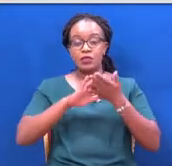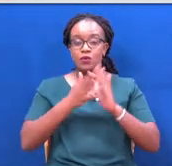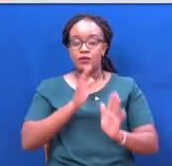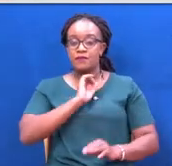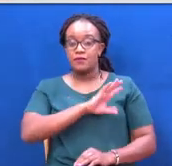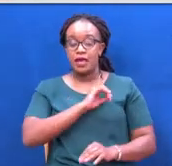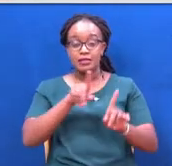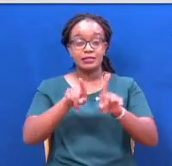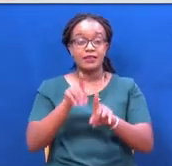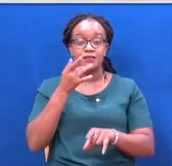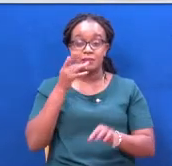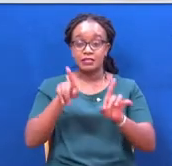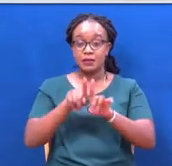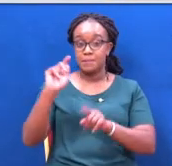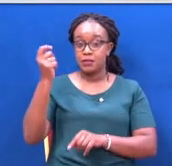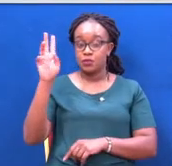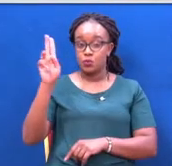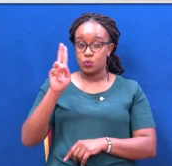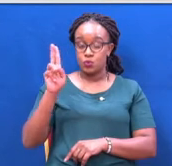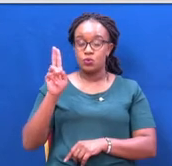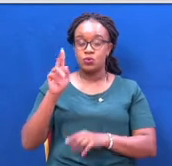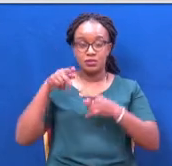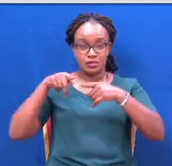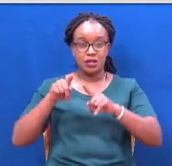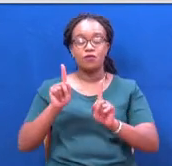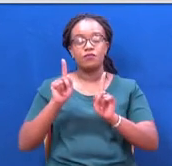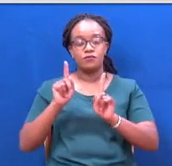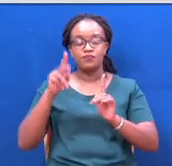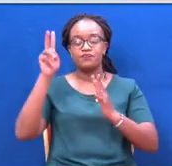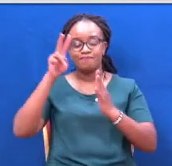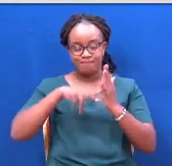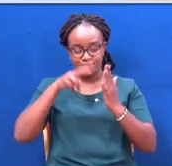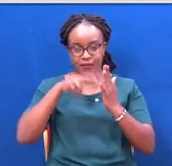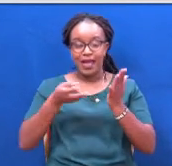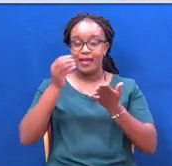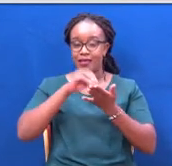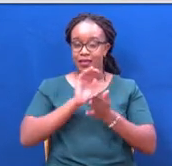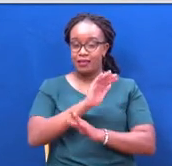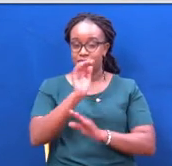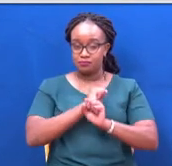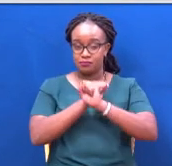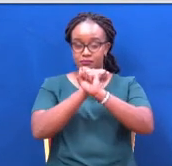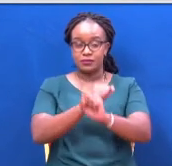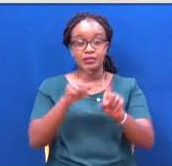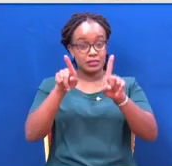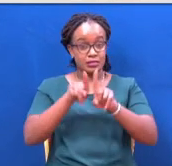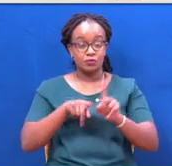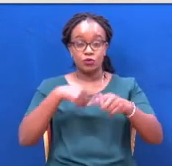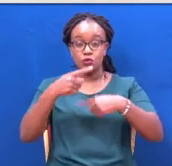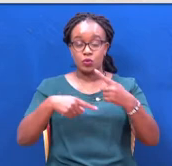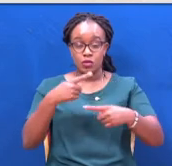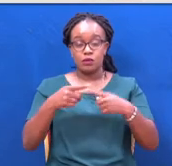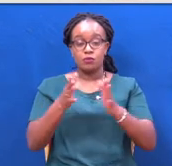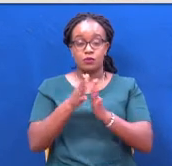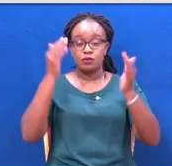favor, as President Uhuru Kenyatta reread her oath, asking her to protect and preserve judicial independence.